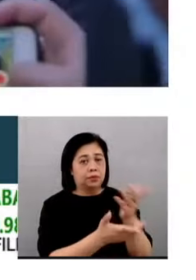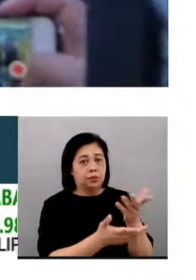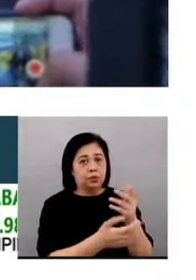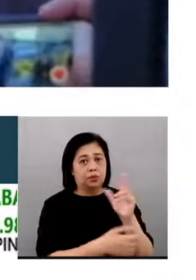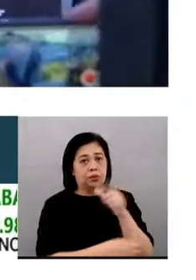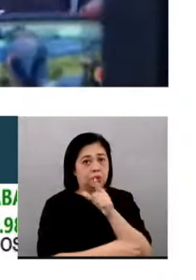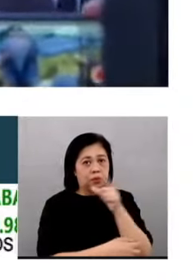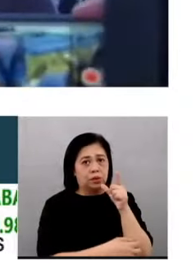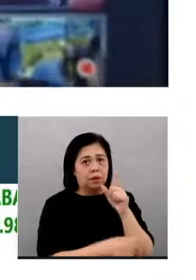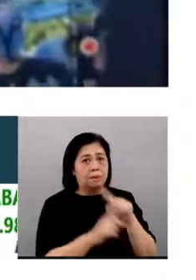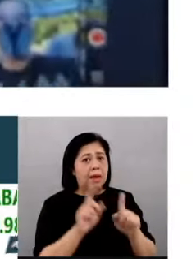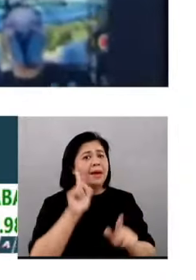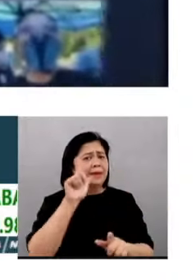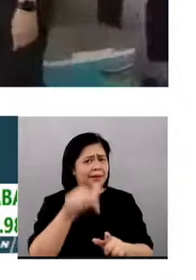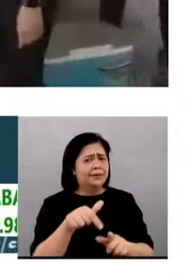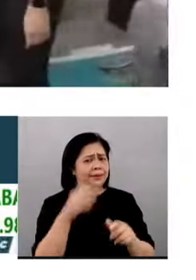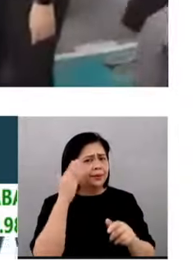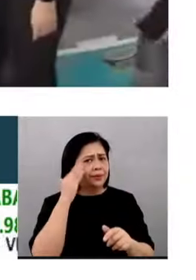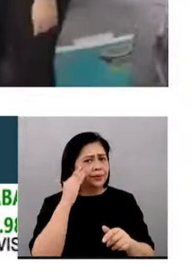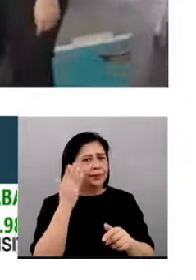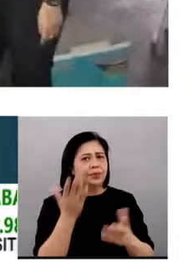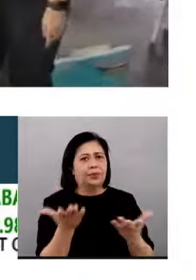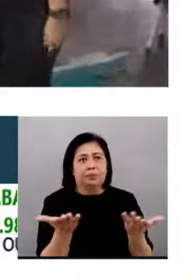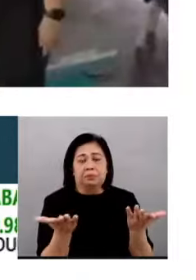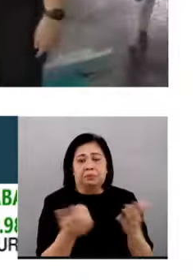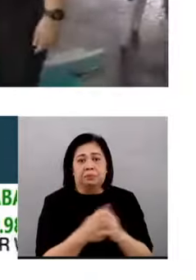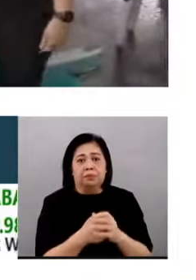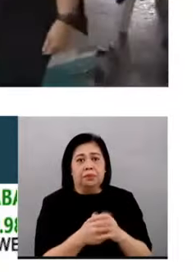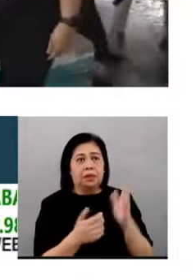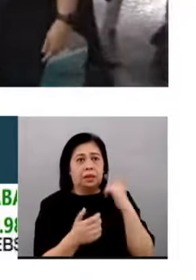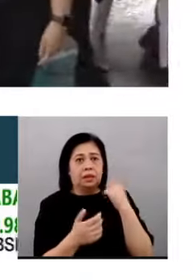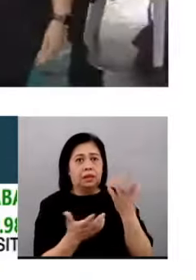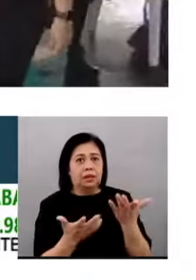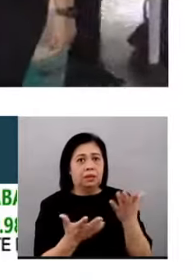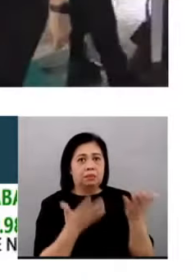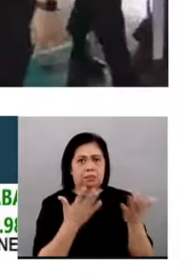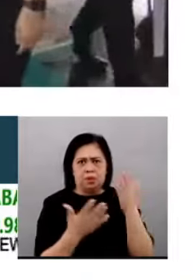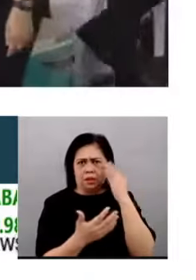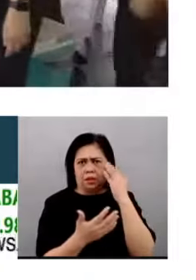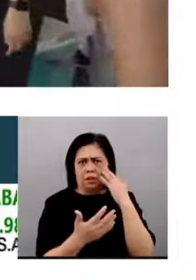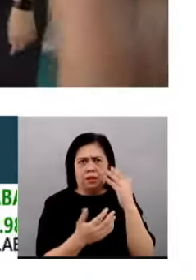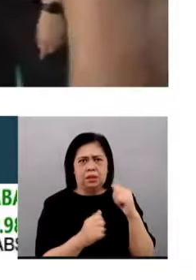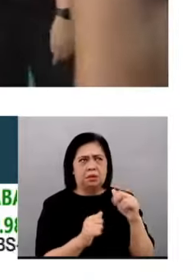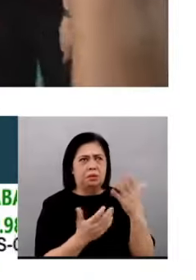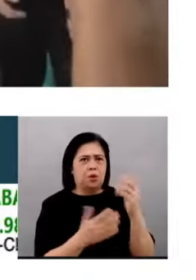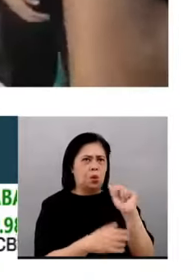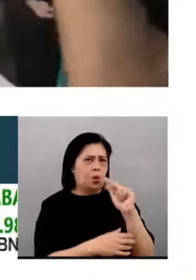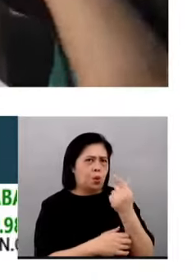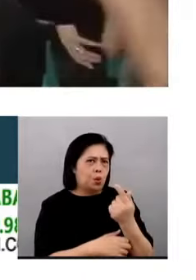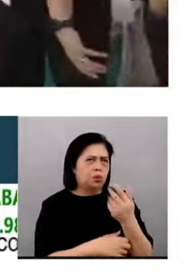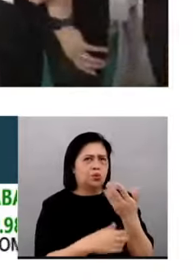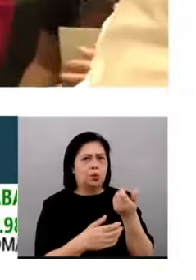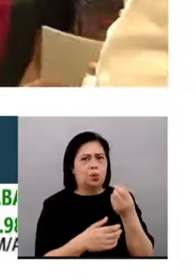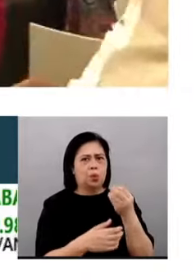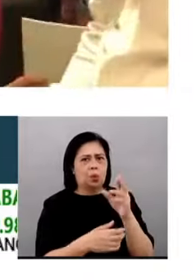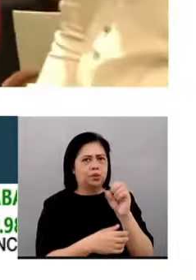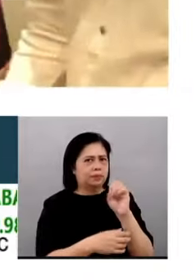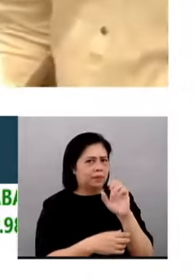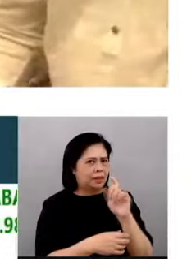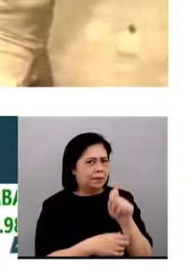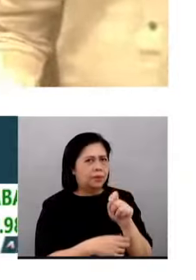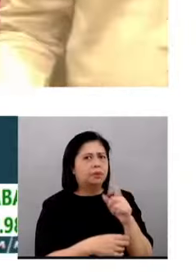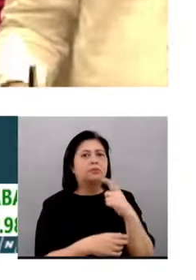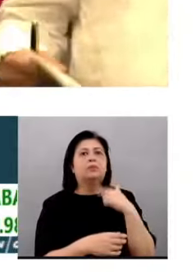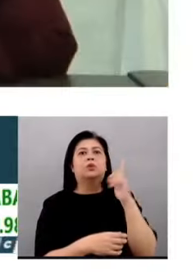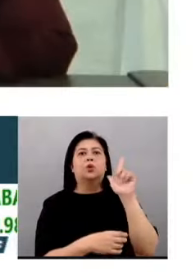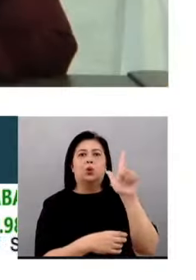but eventually we will all know. I mean, I would say within a month, probably either in August or September, we'll soon know soon enough.